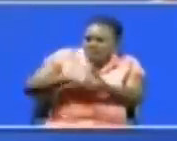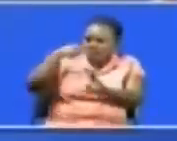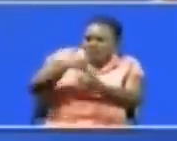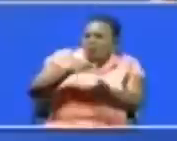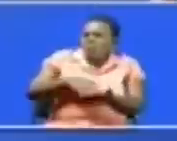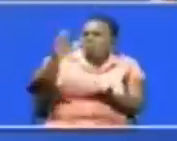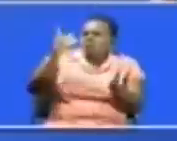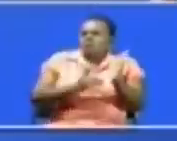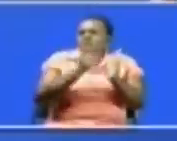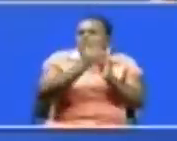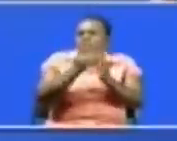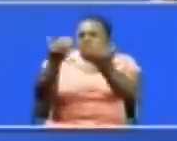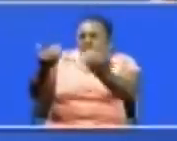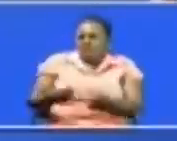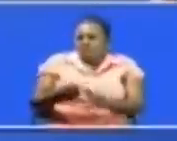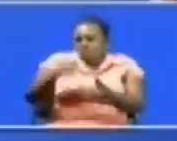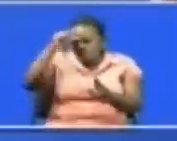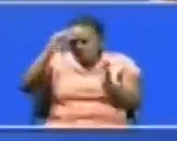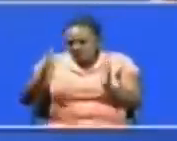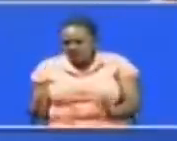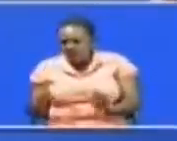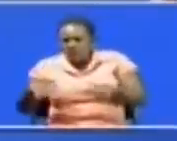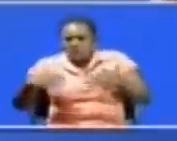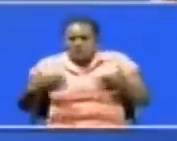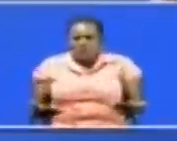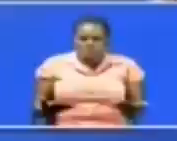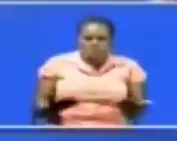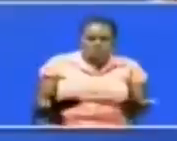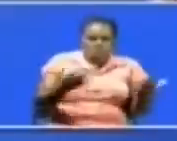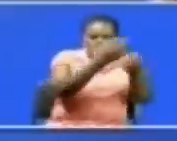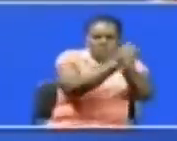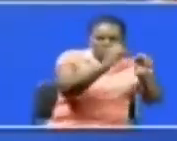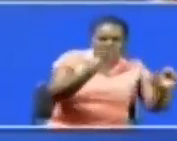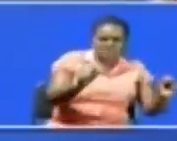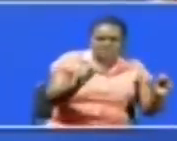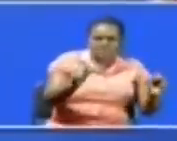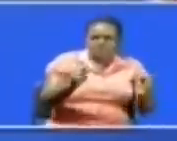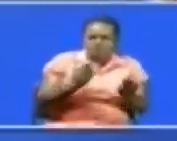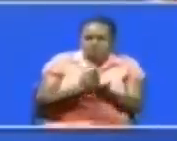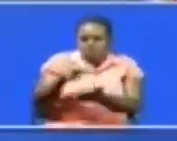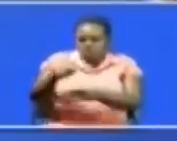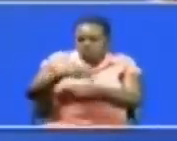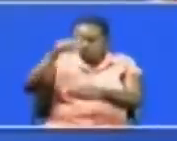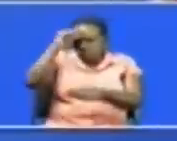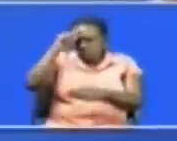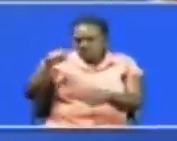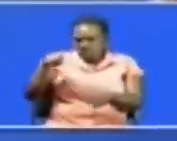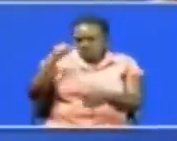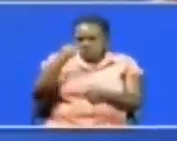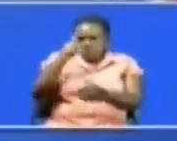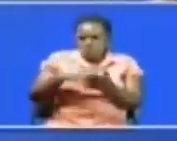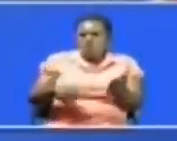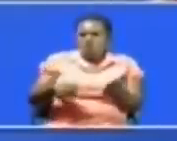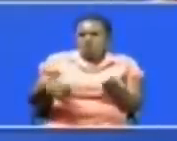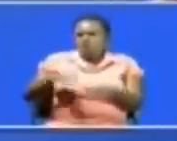more development to come either from the governor, from the president through the national government, and that is exactly what